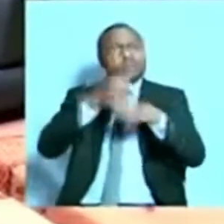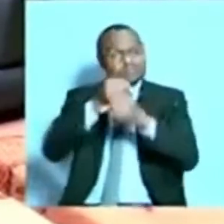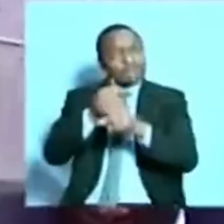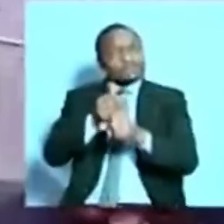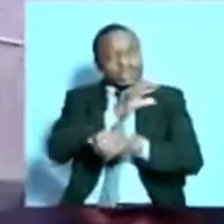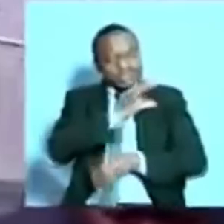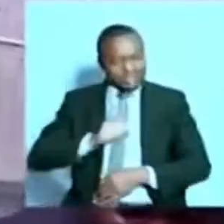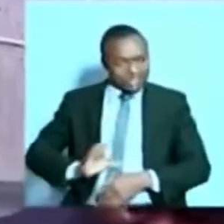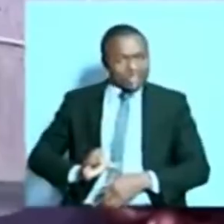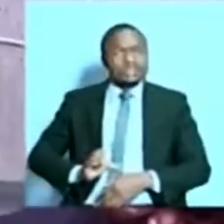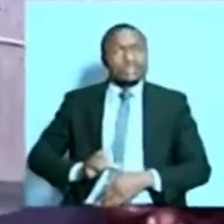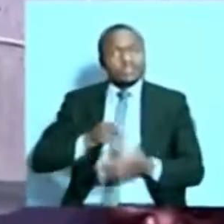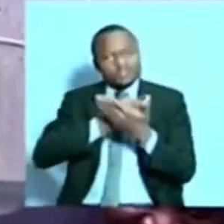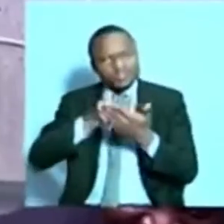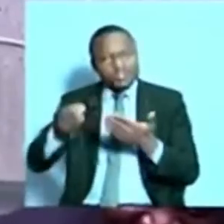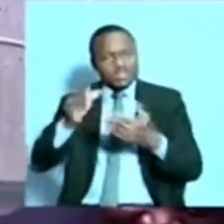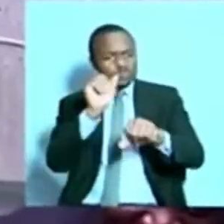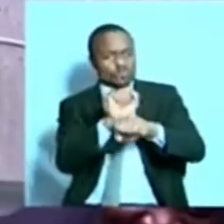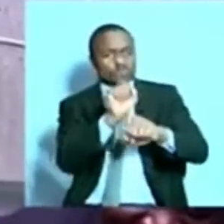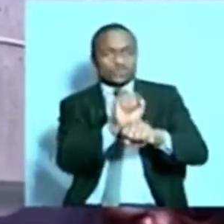industry, which is failing to function.